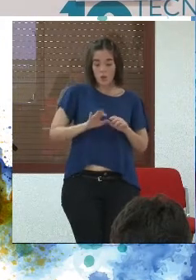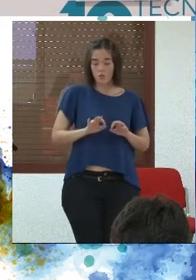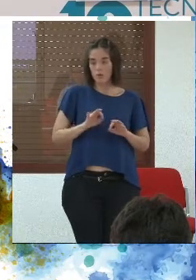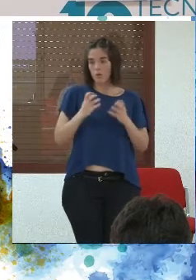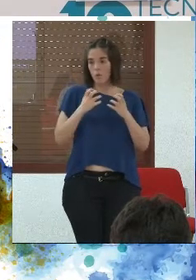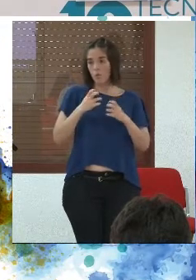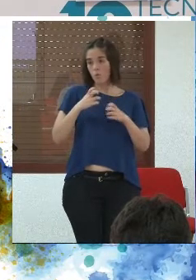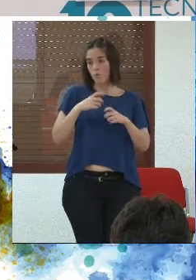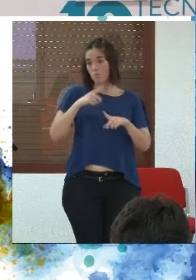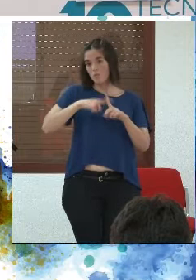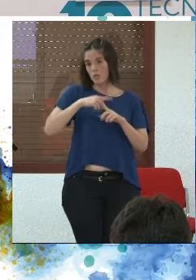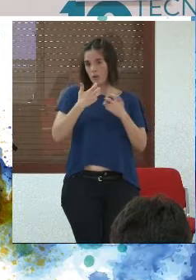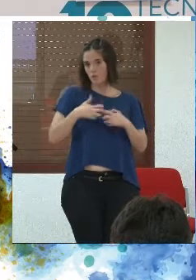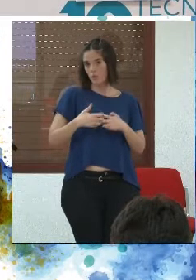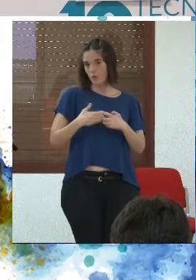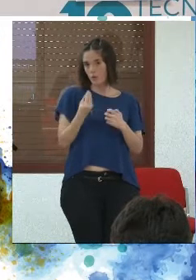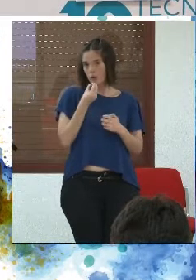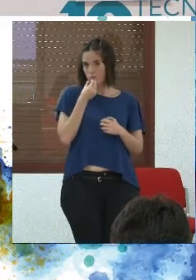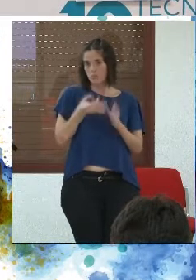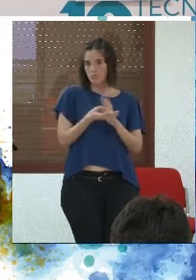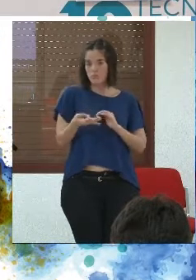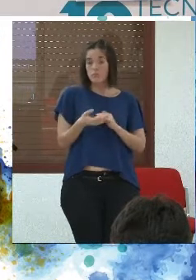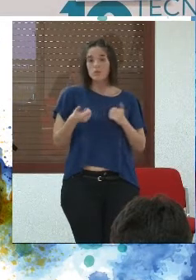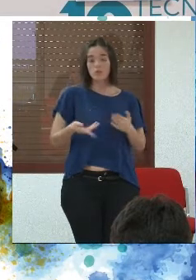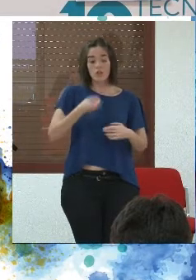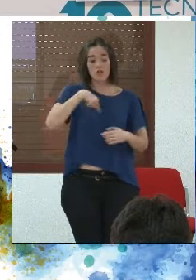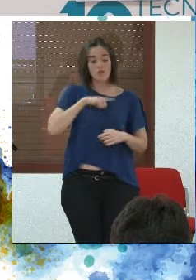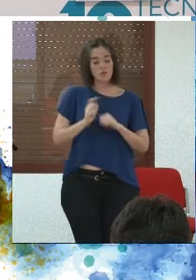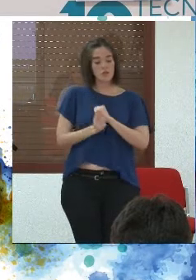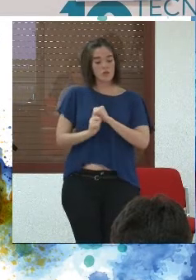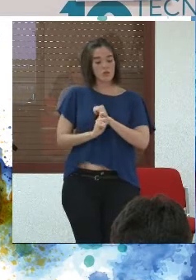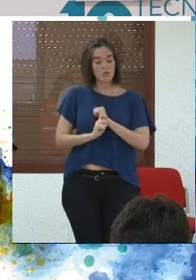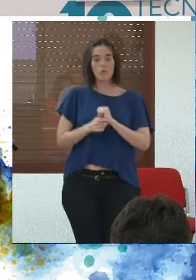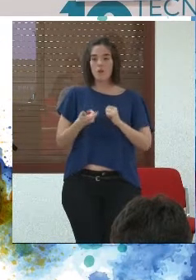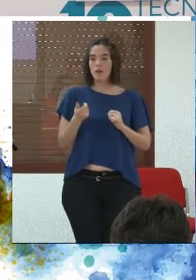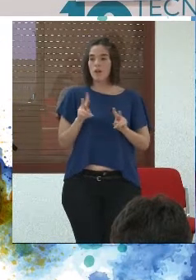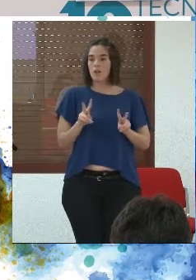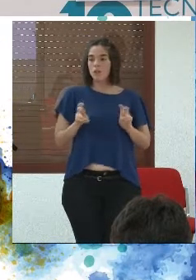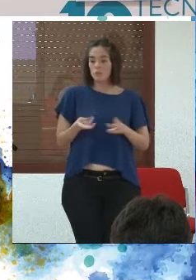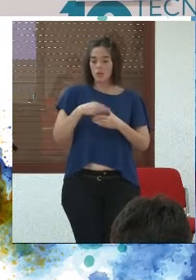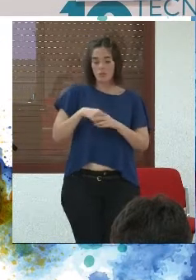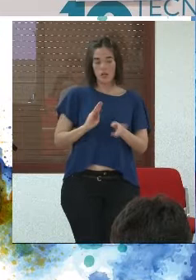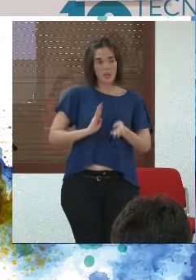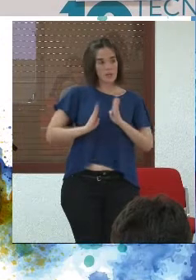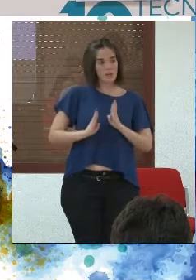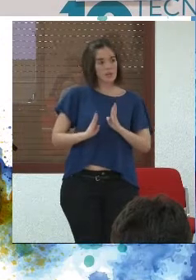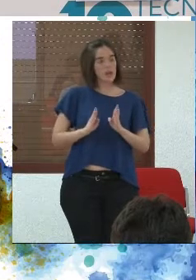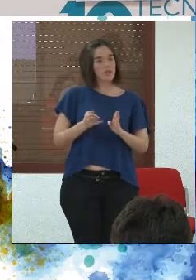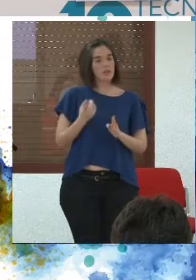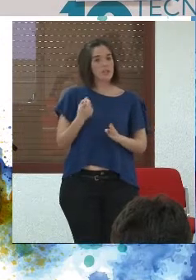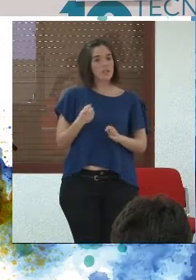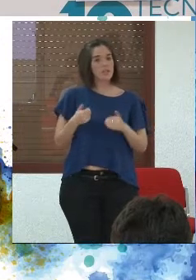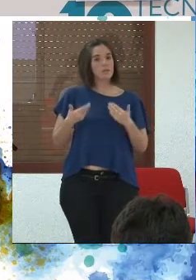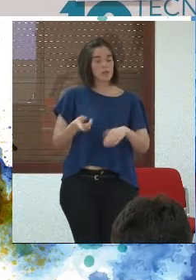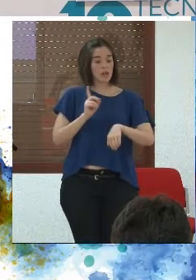child can go back to an appropriate functional level. So we think that we need new strategies and new